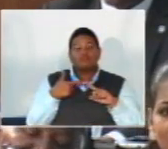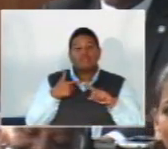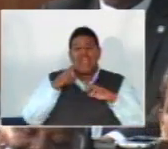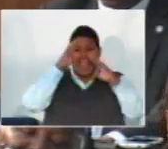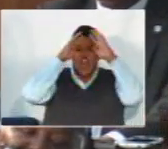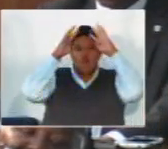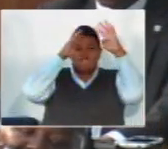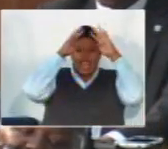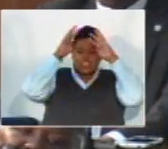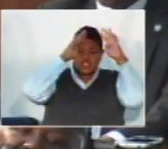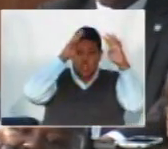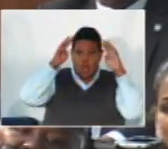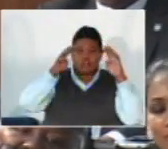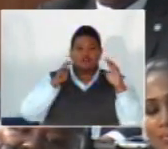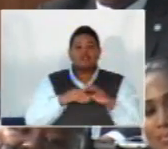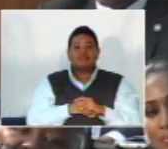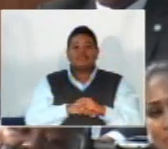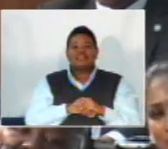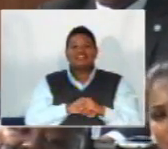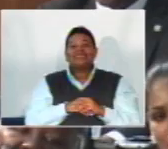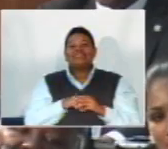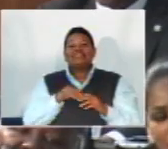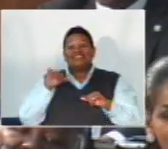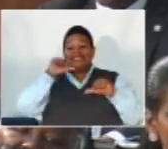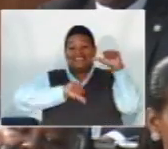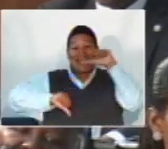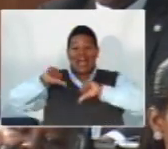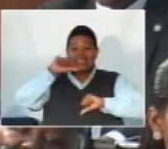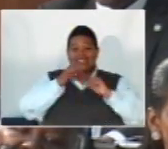innovation, science and technology,